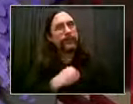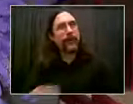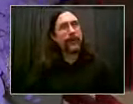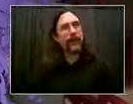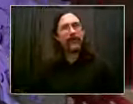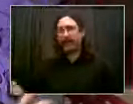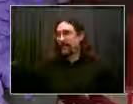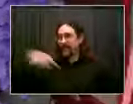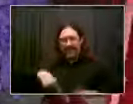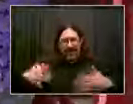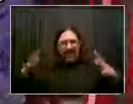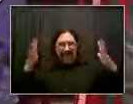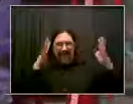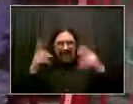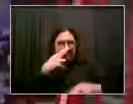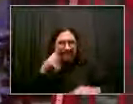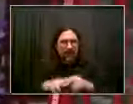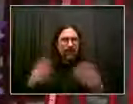Right, guys?